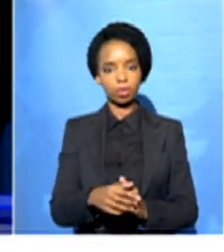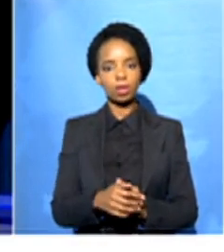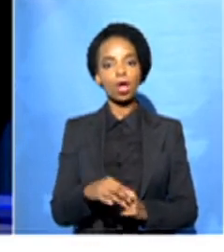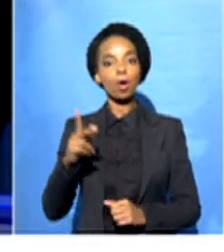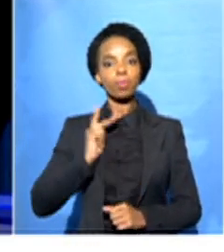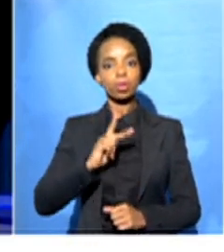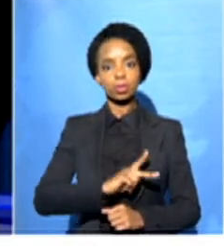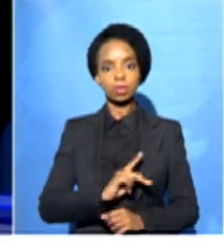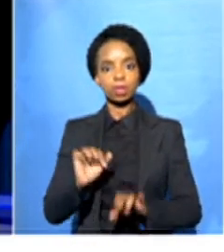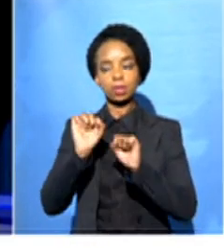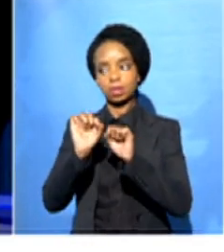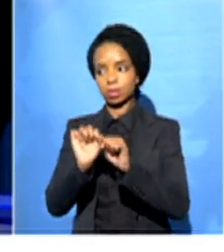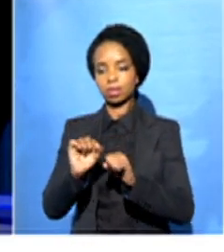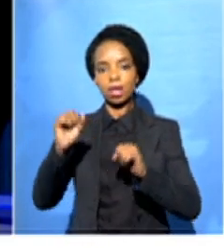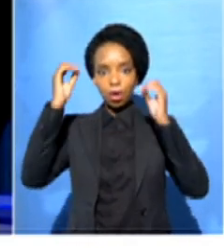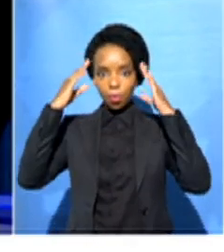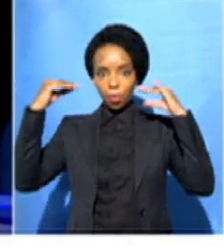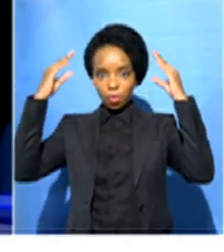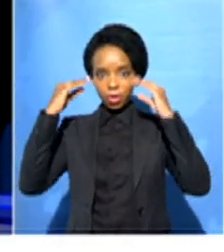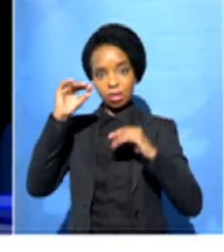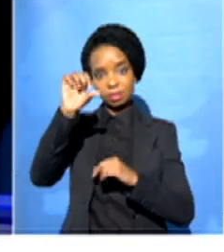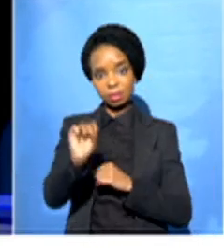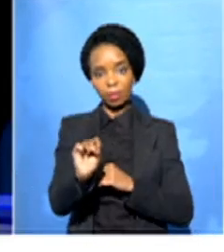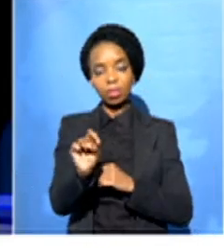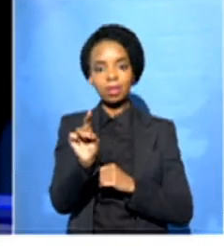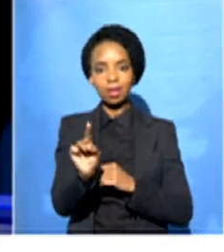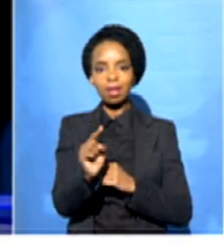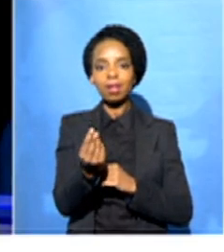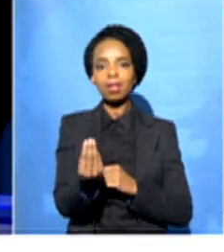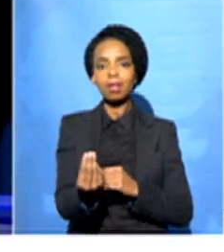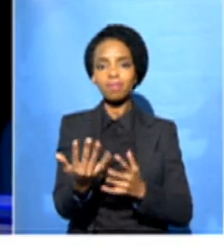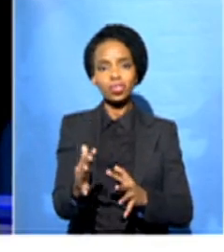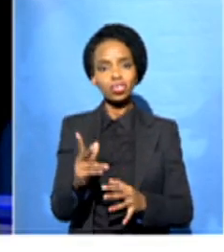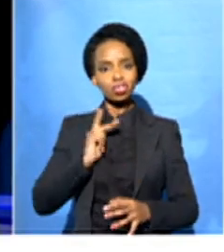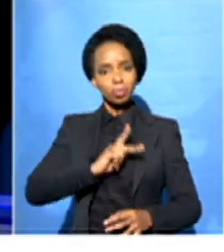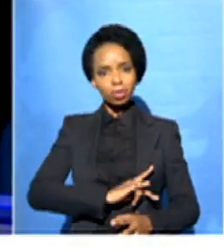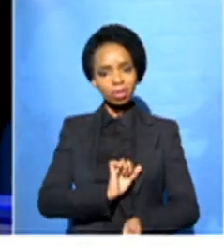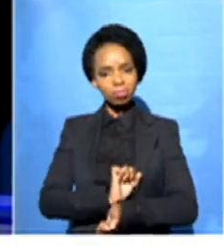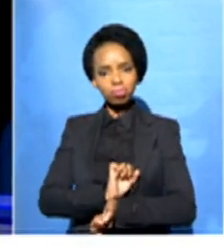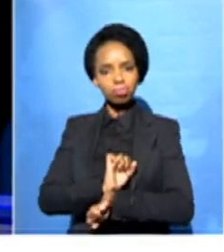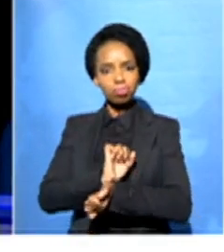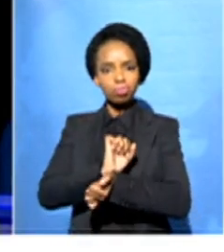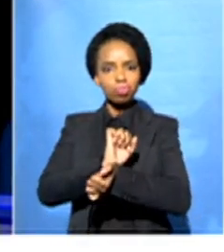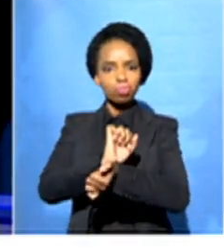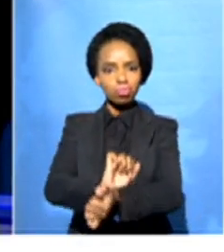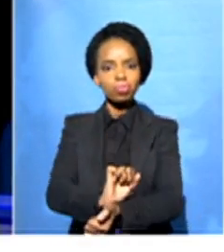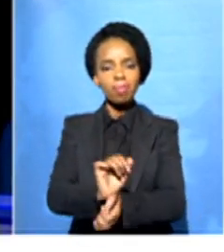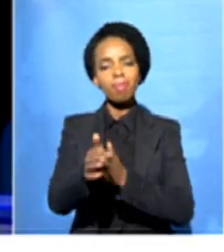Korea in handcuffs being led to prison by the